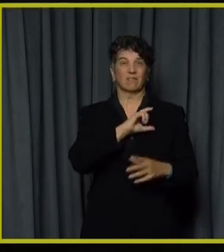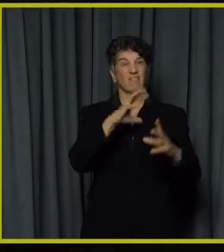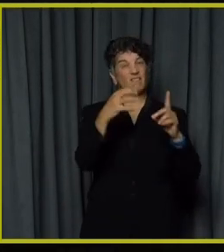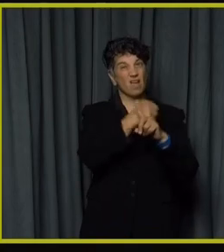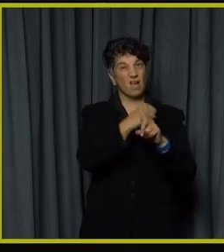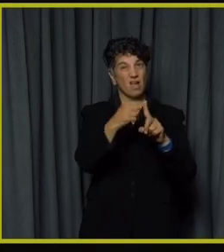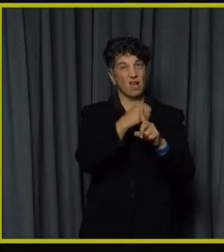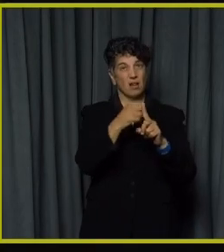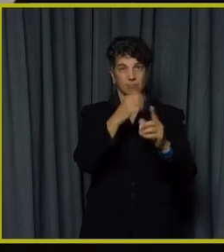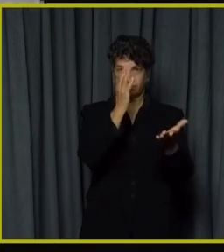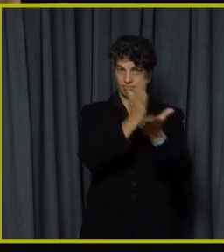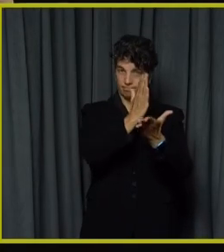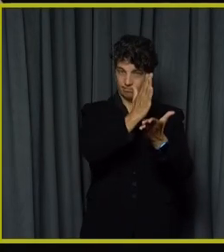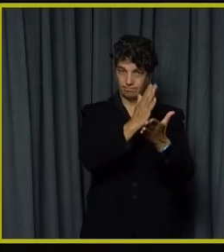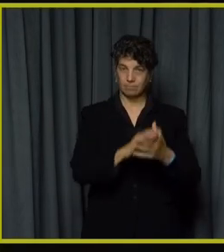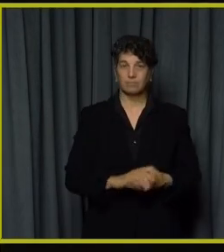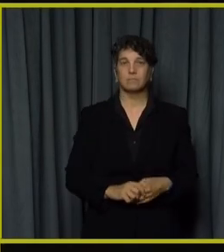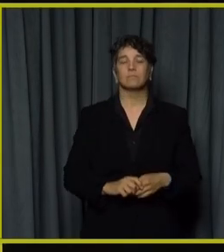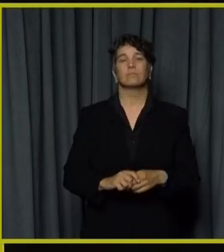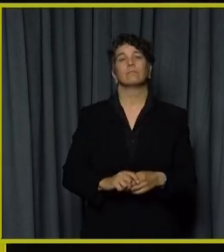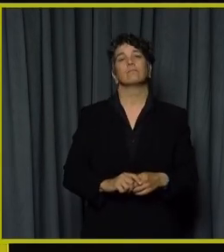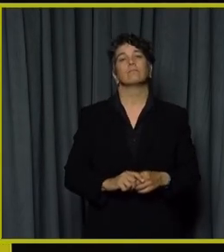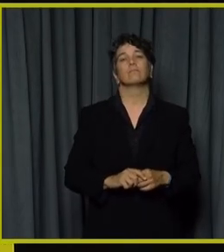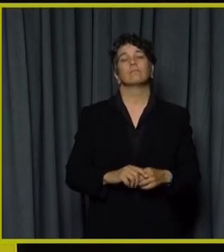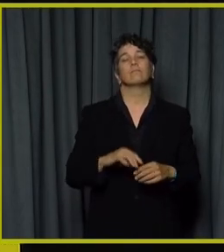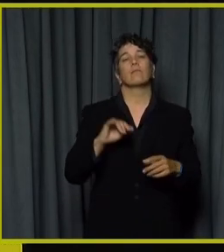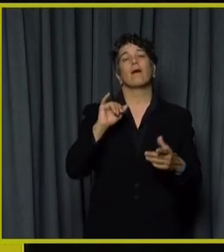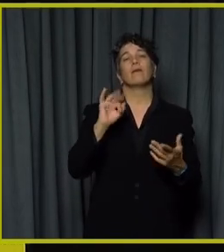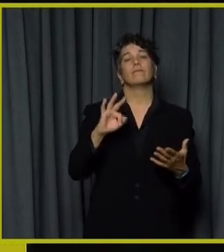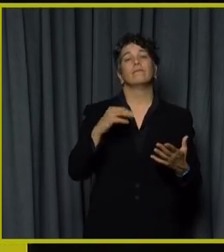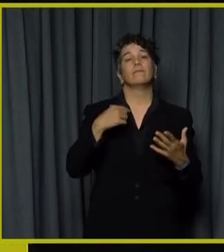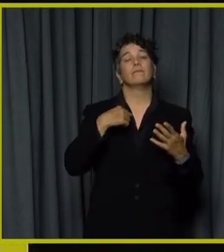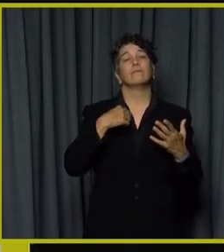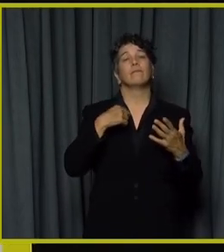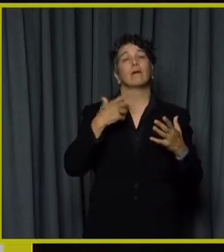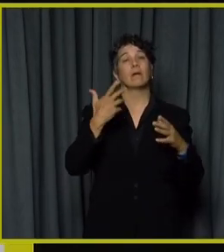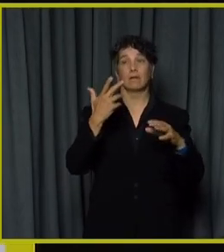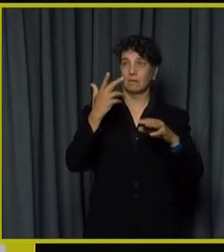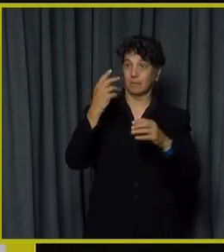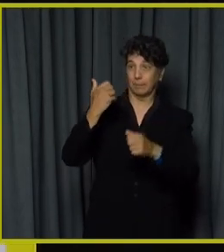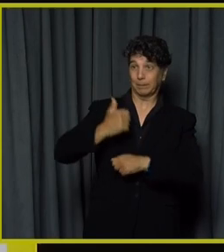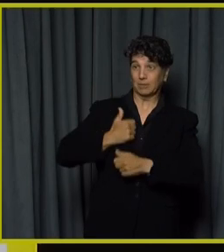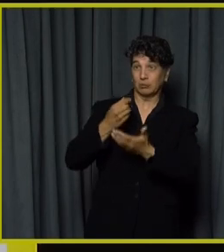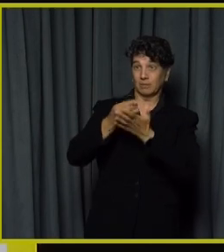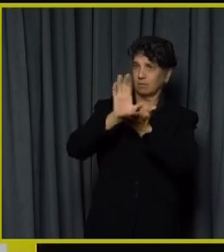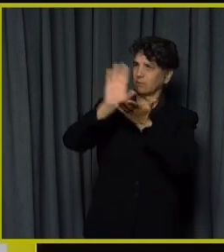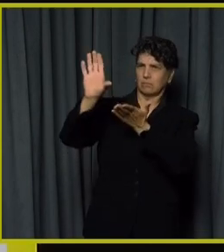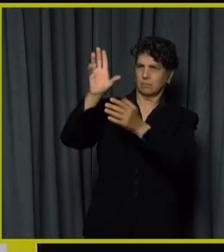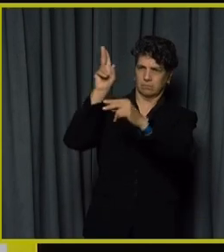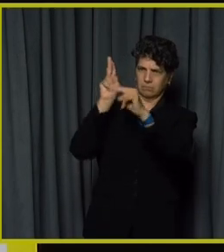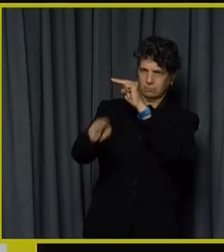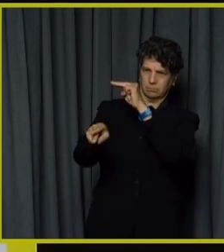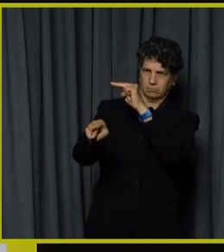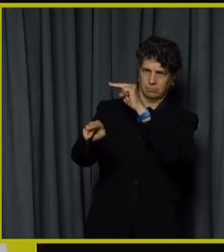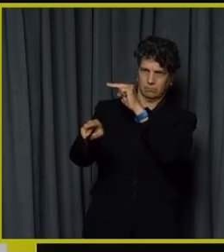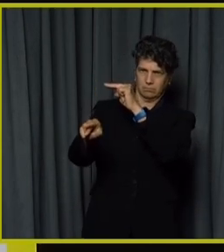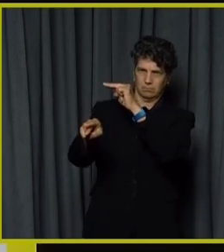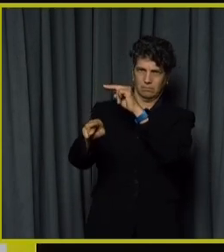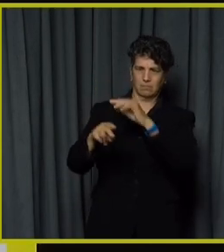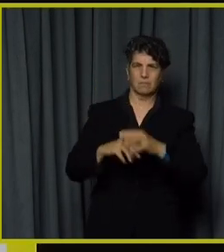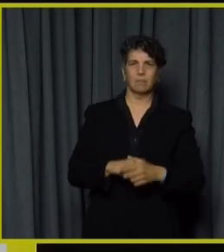Indeed, if we cut our military and make this nation and world safer, if we have a